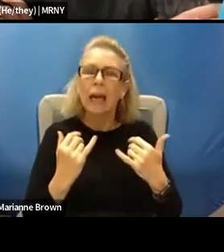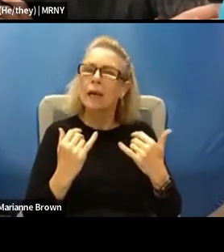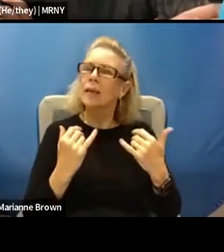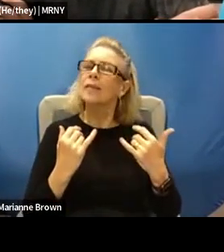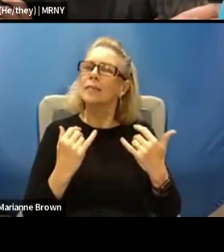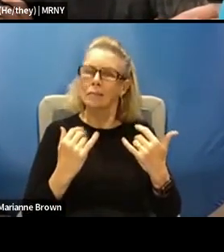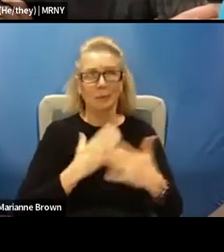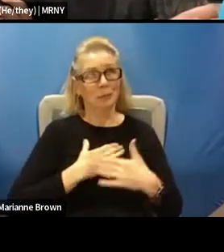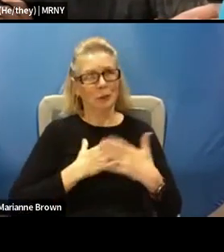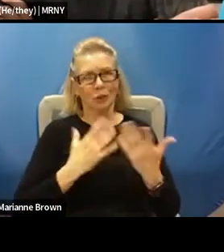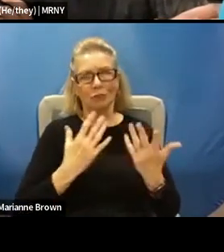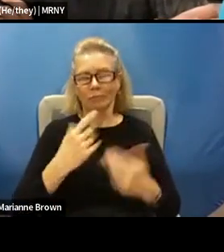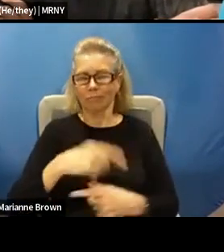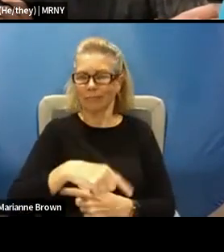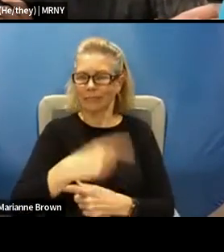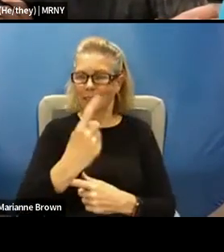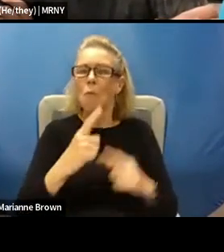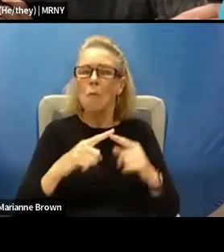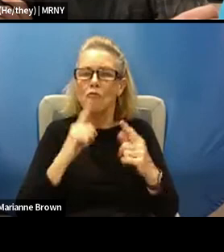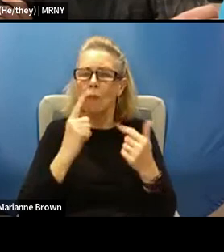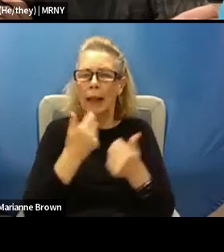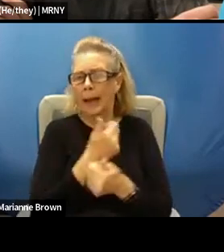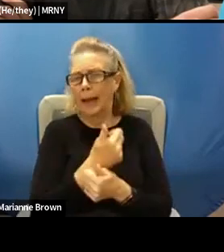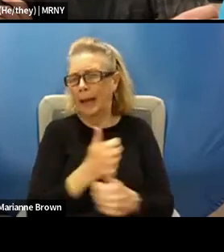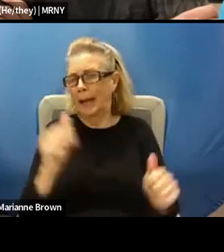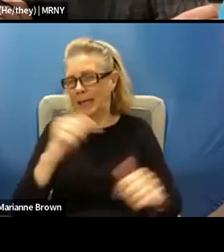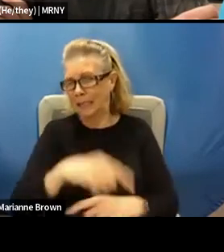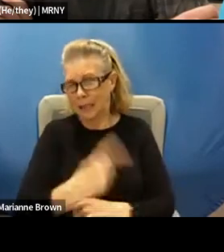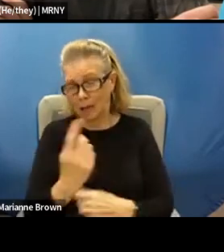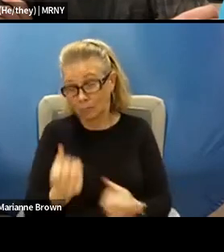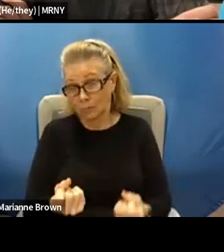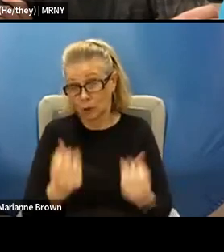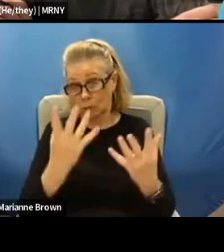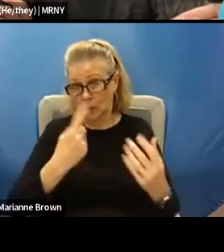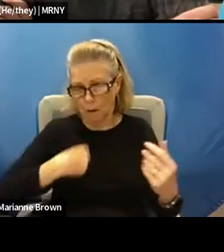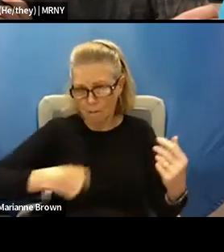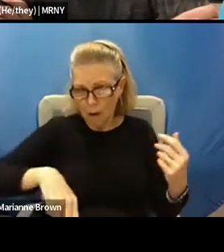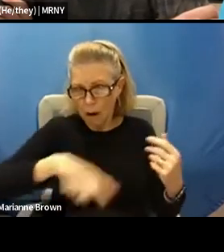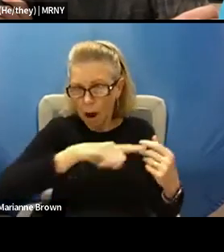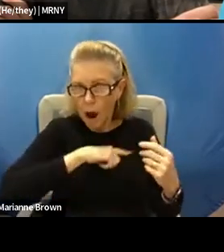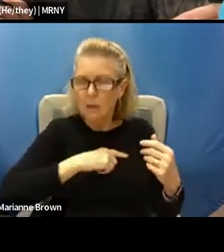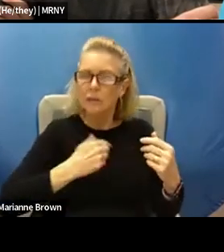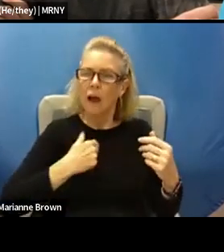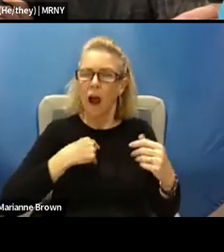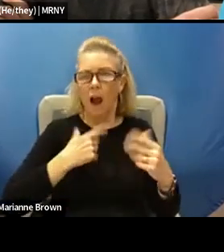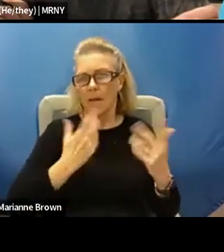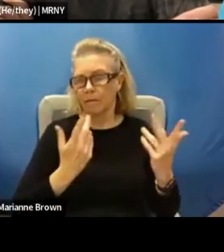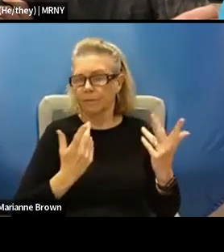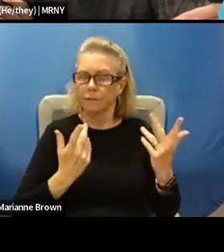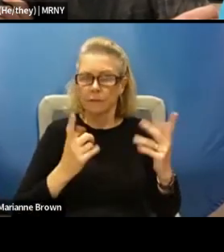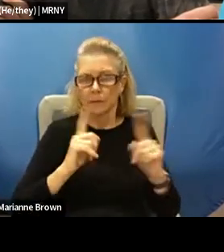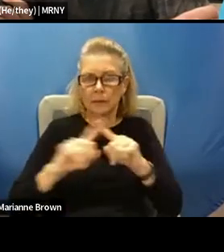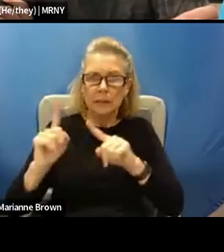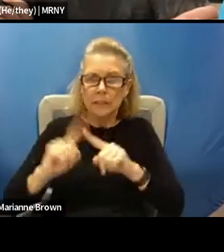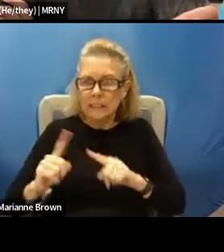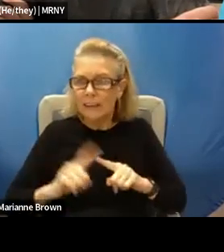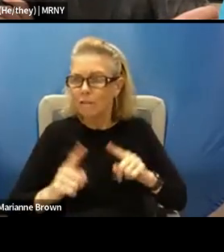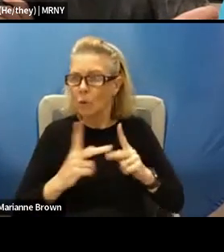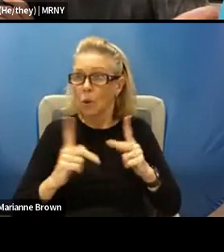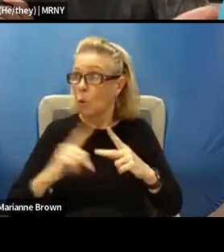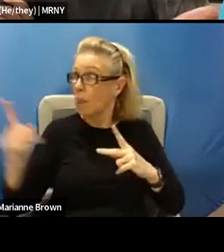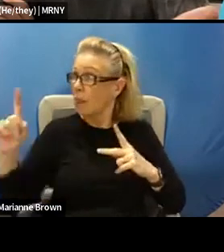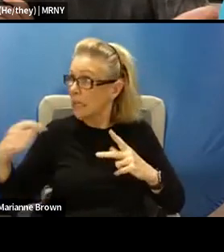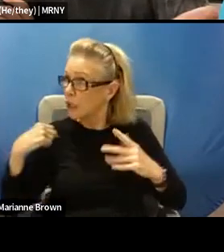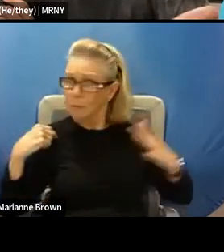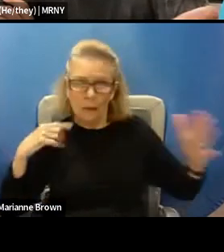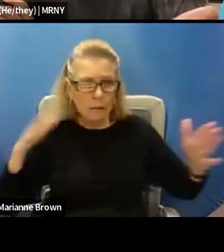day, so many of our panelists and so many of us have so many different places we need to be and we're needed. And so